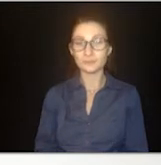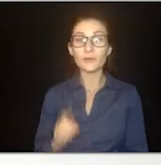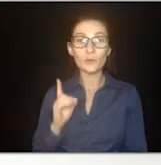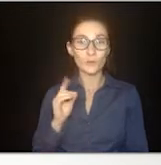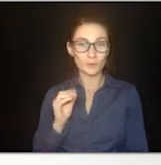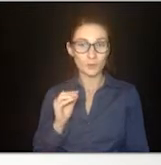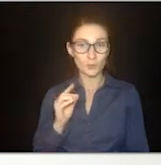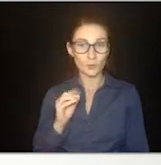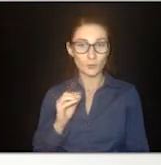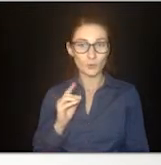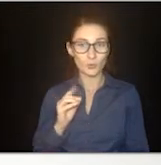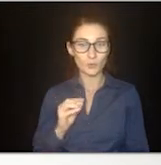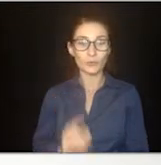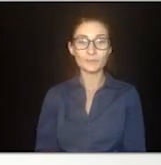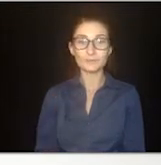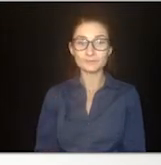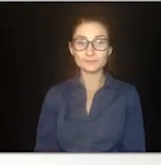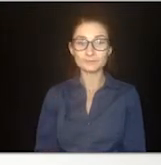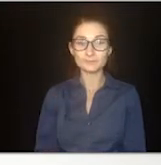We're going to do one more.